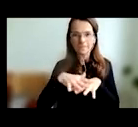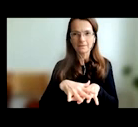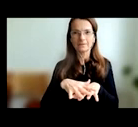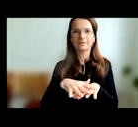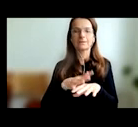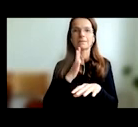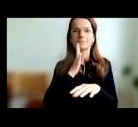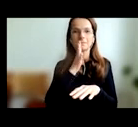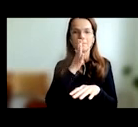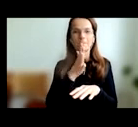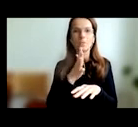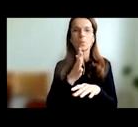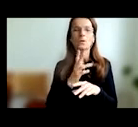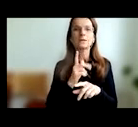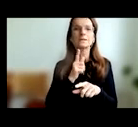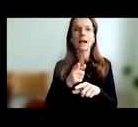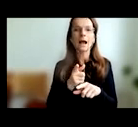implemented successfully,